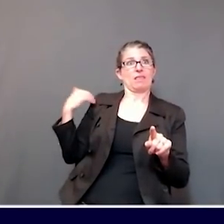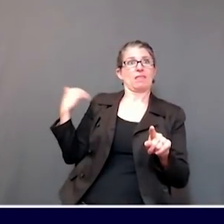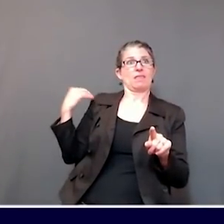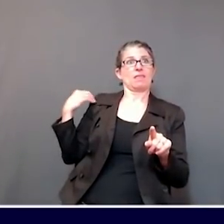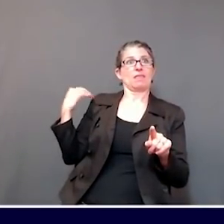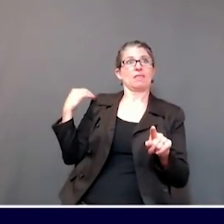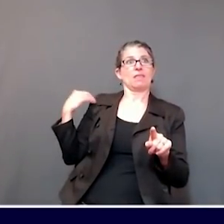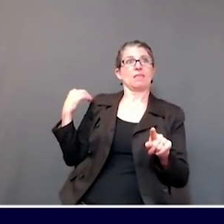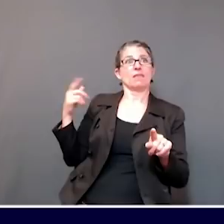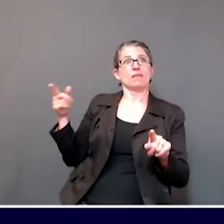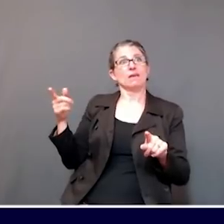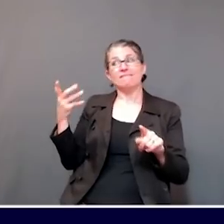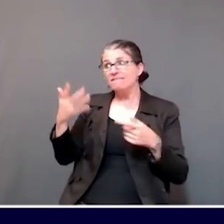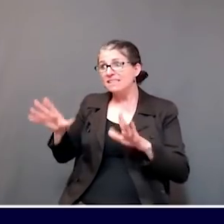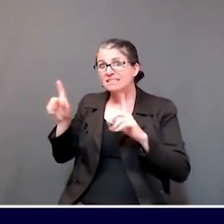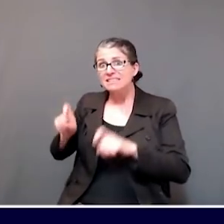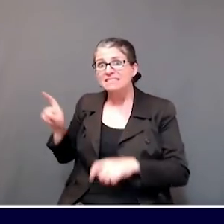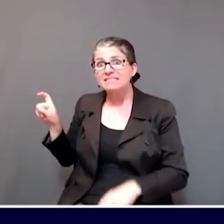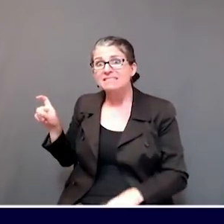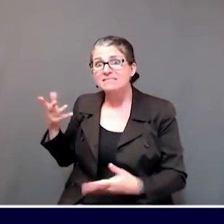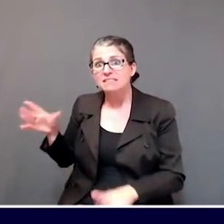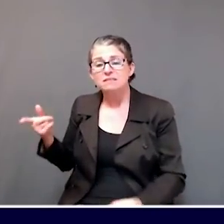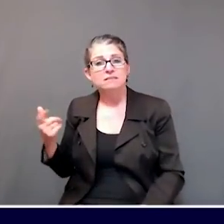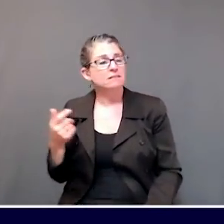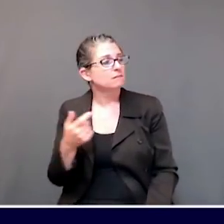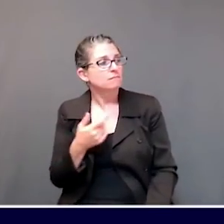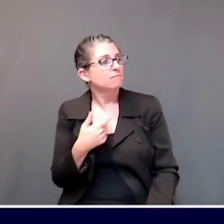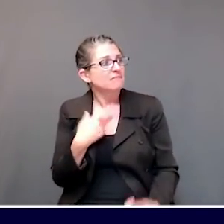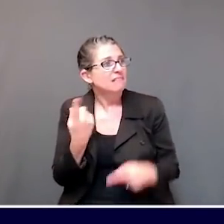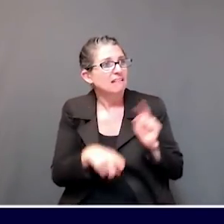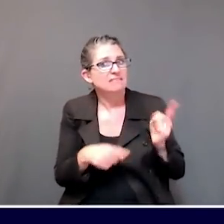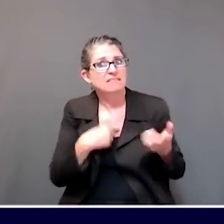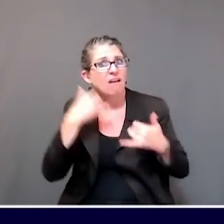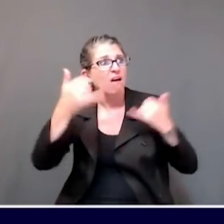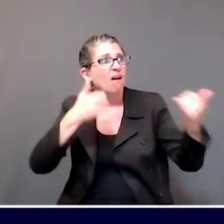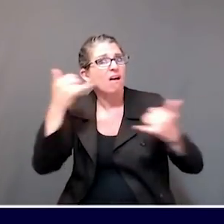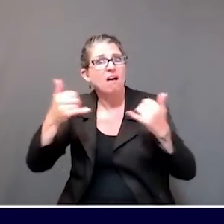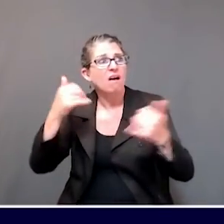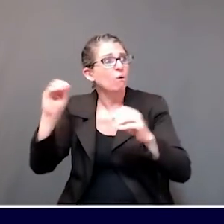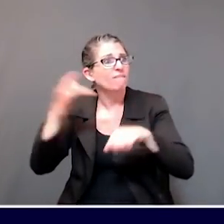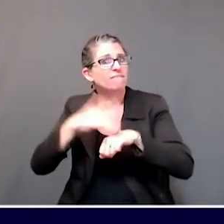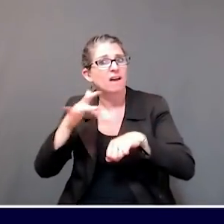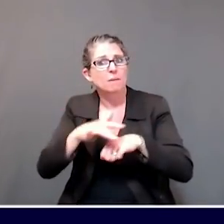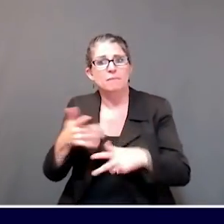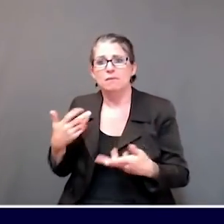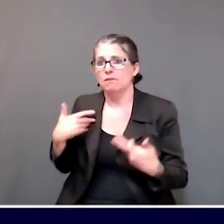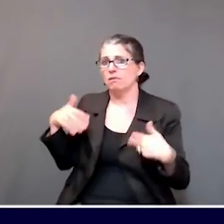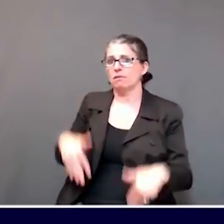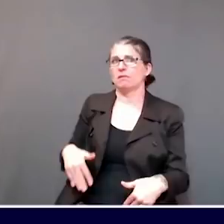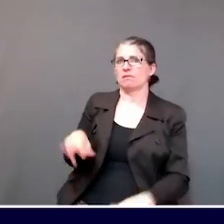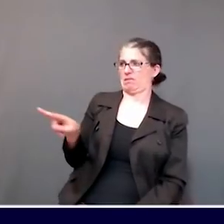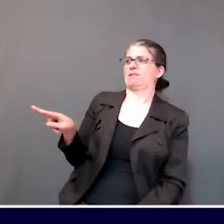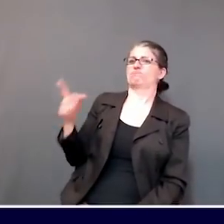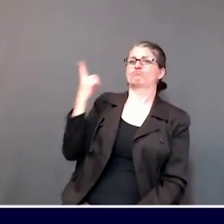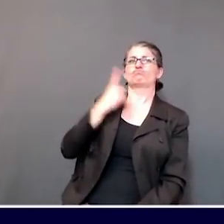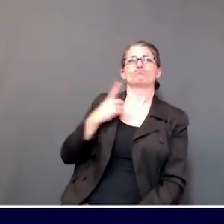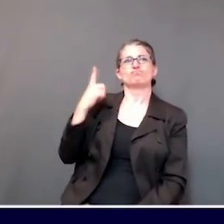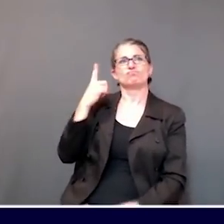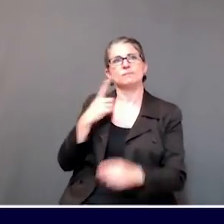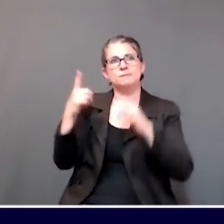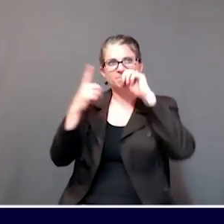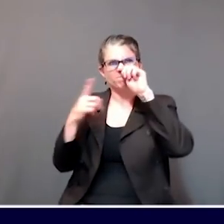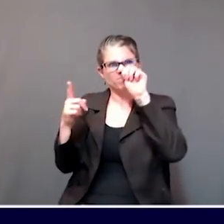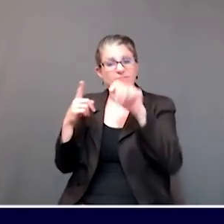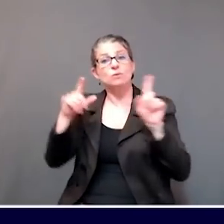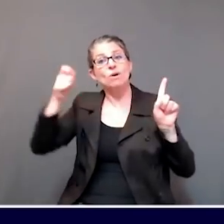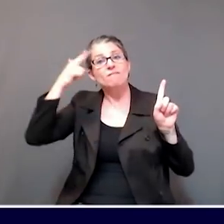no reason somebody can't get tested in Massachusetts. The Commonwealth has a number of test sites all across the state. They are